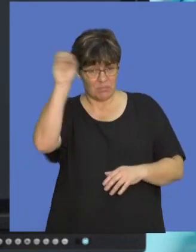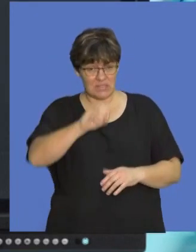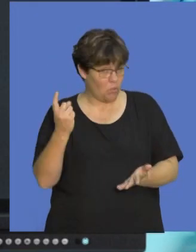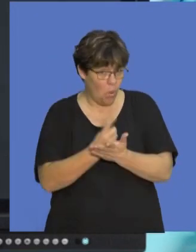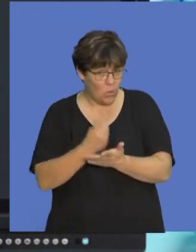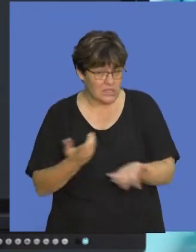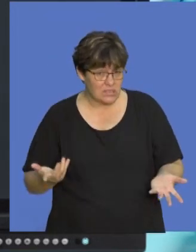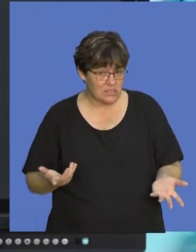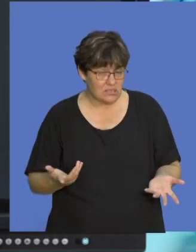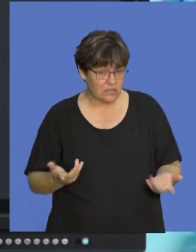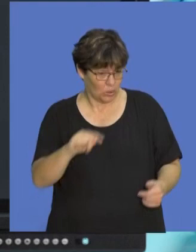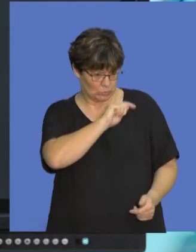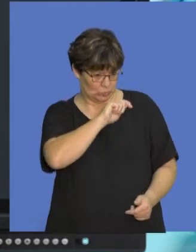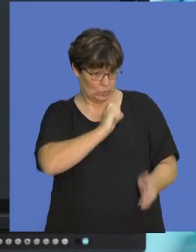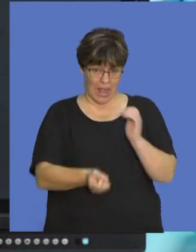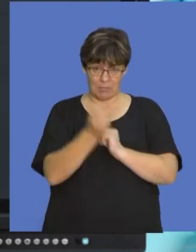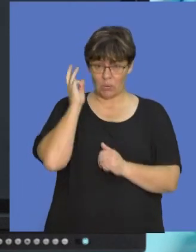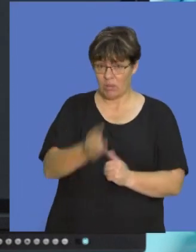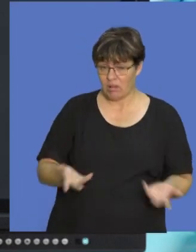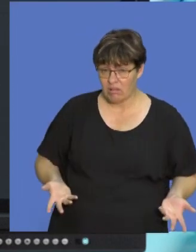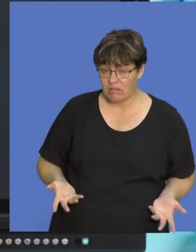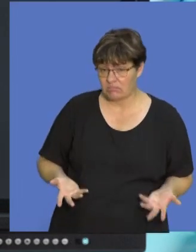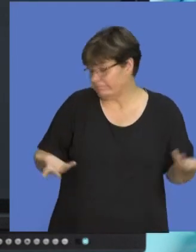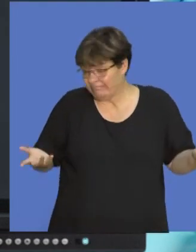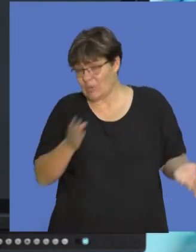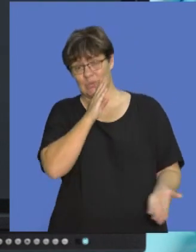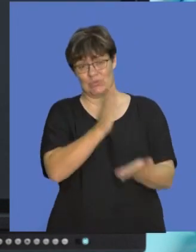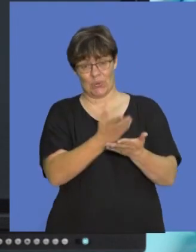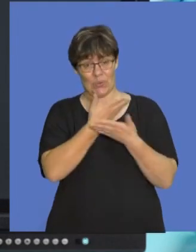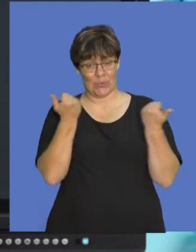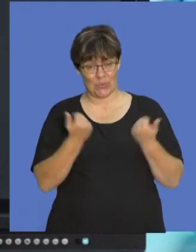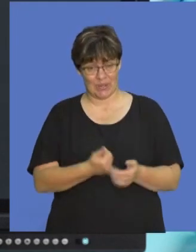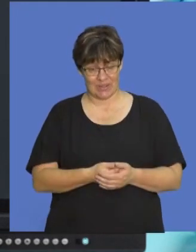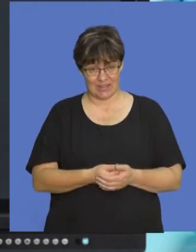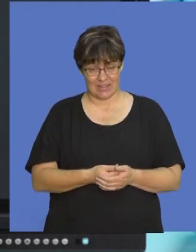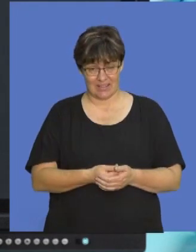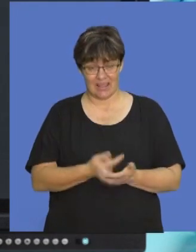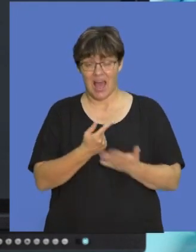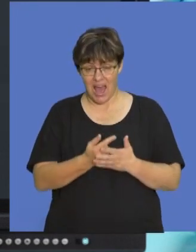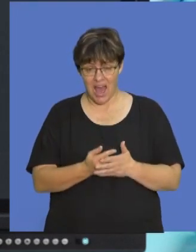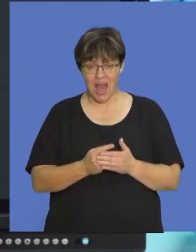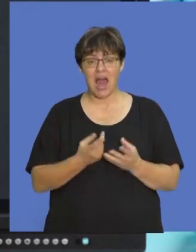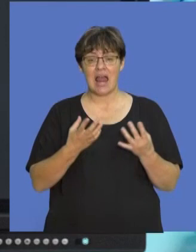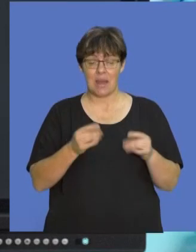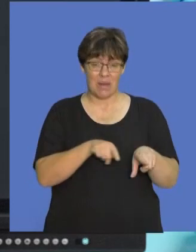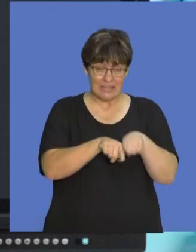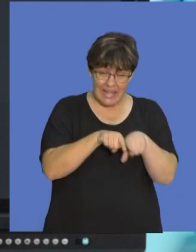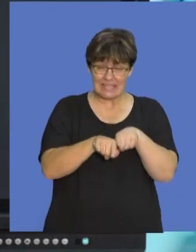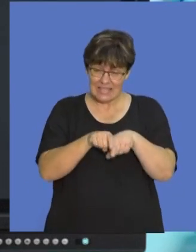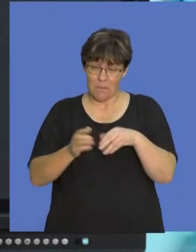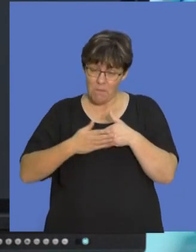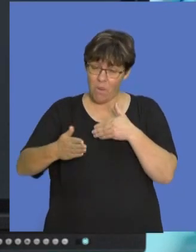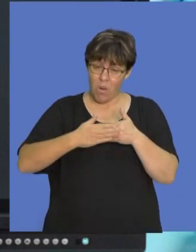16,67%? In reality, is that what's going to happen? Well, we're not too sure. We know if we increase the number